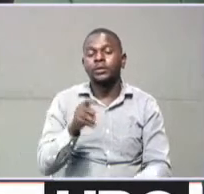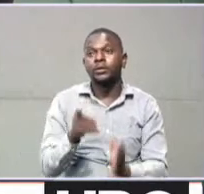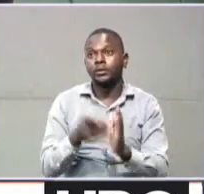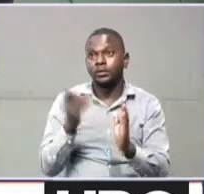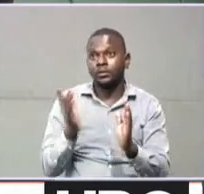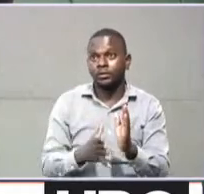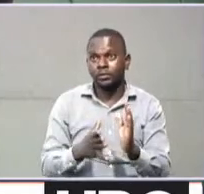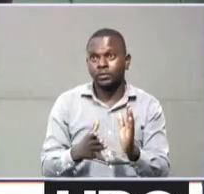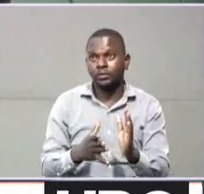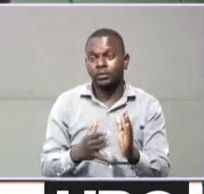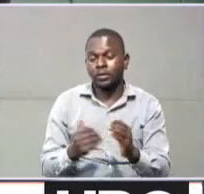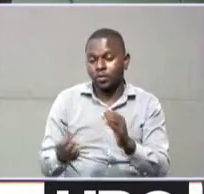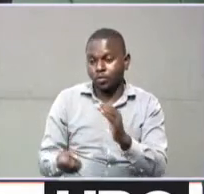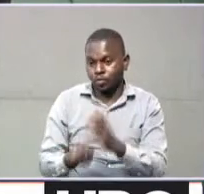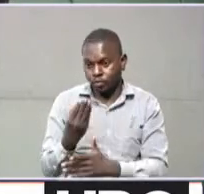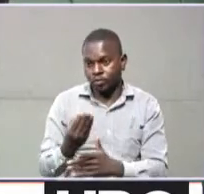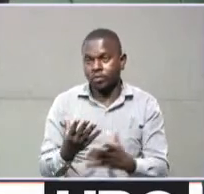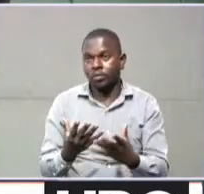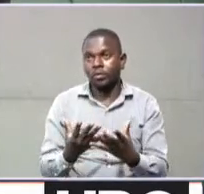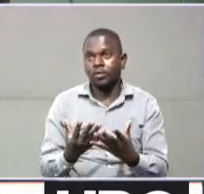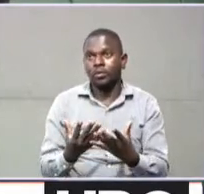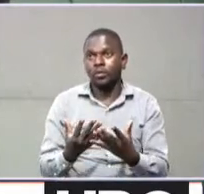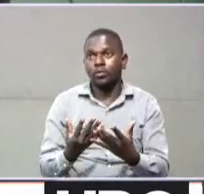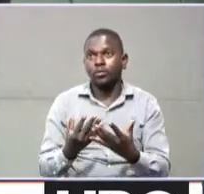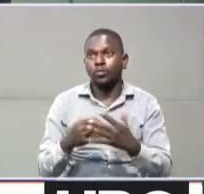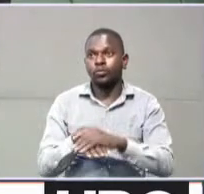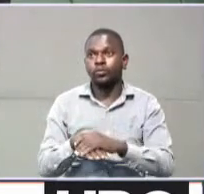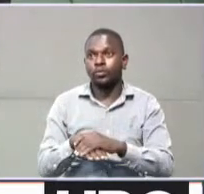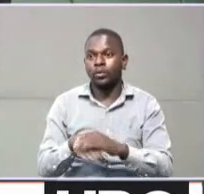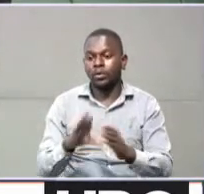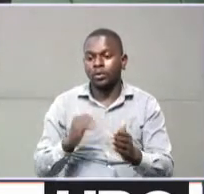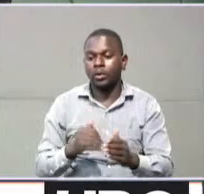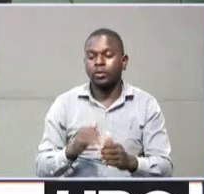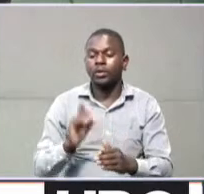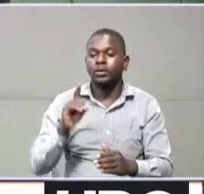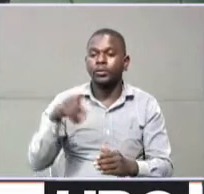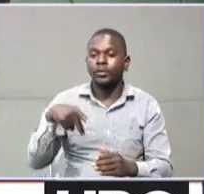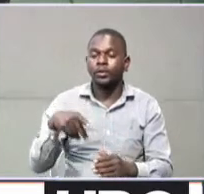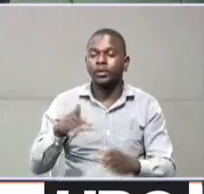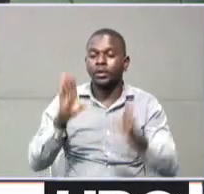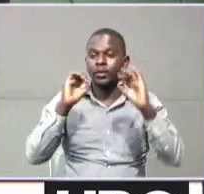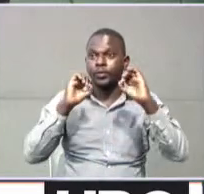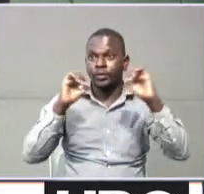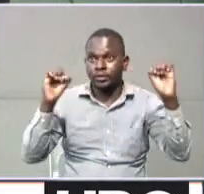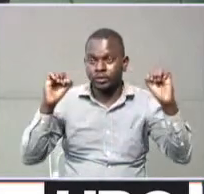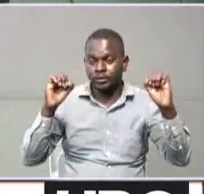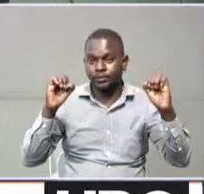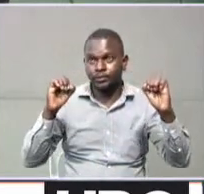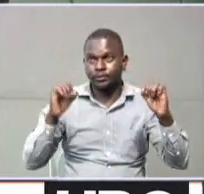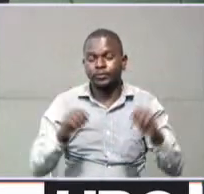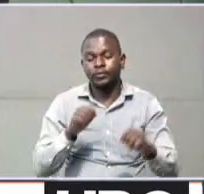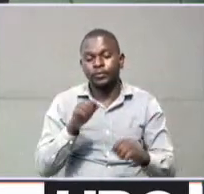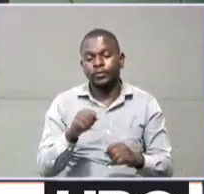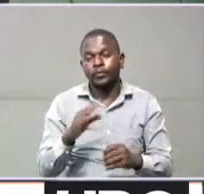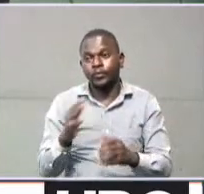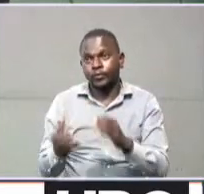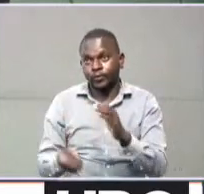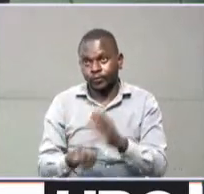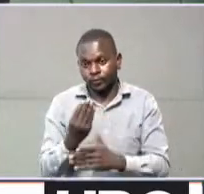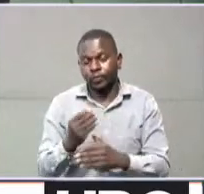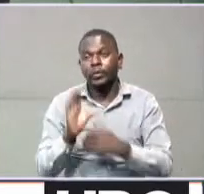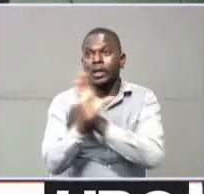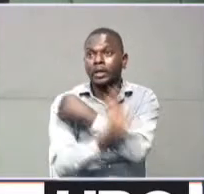culminated into the absorption of our party president this caused a